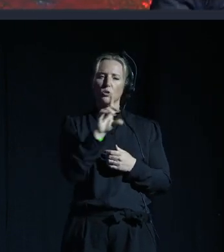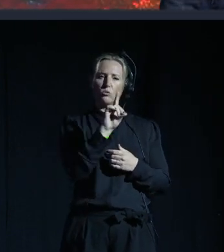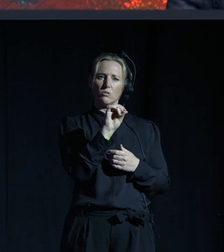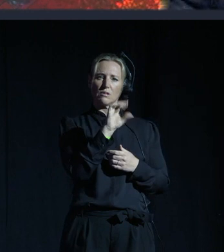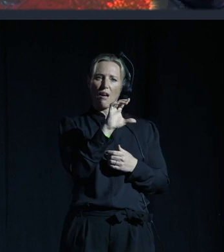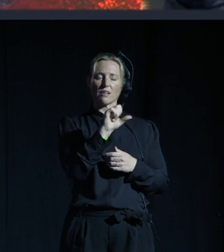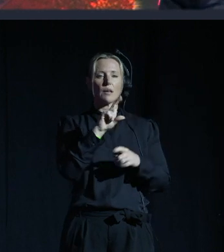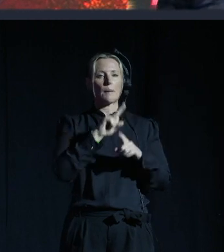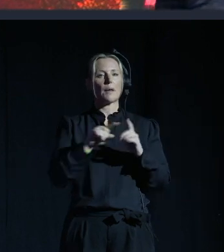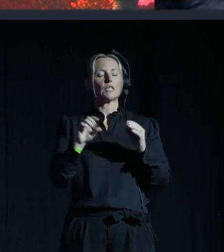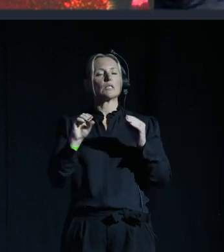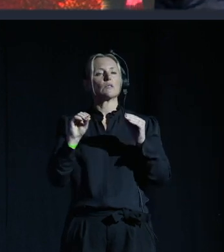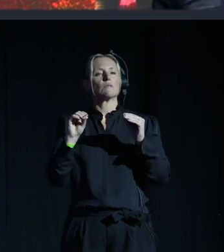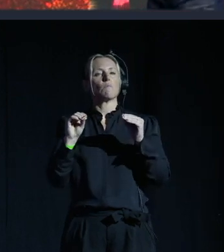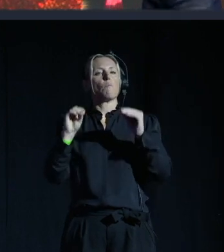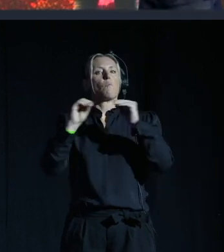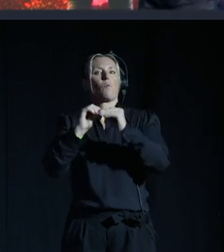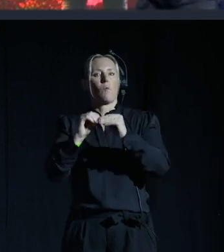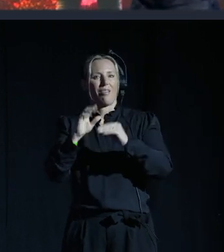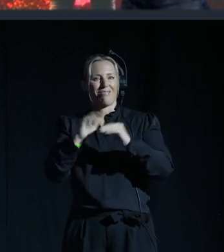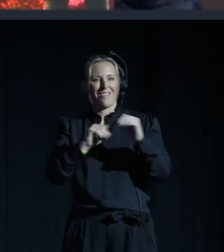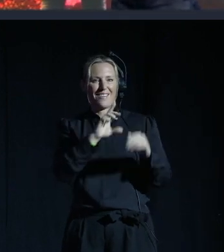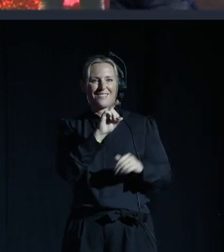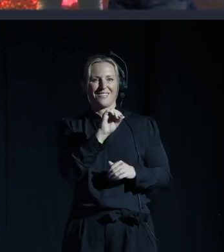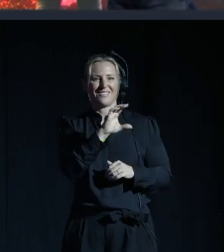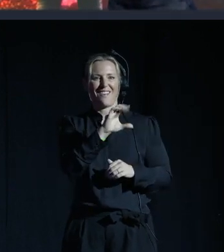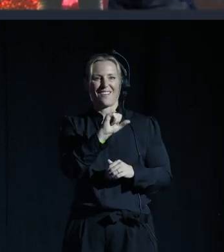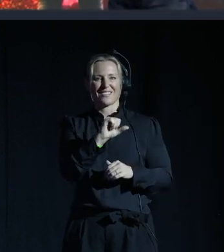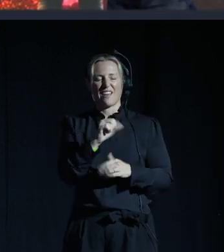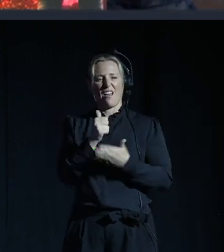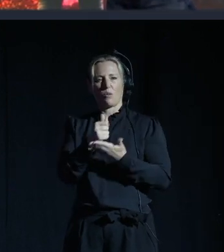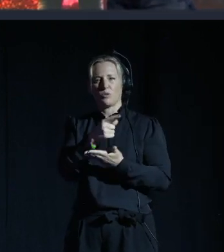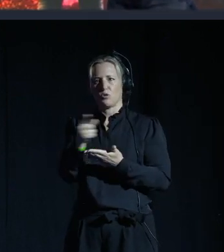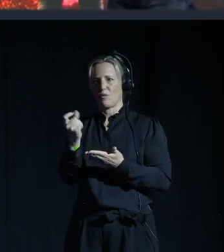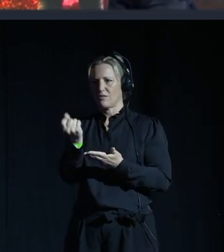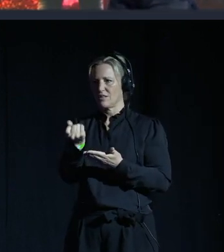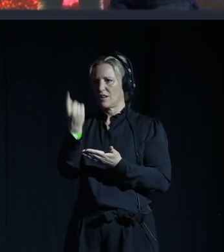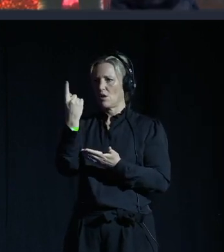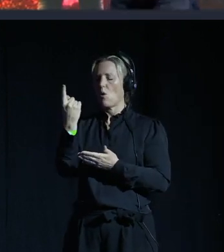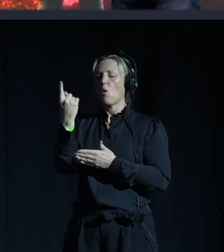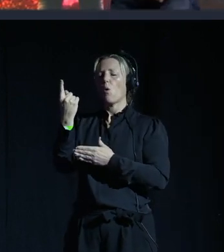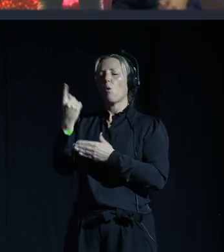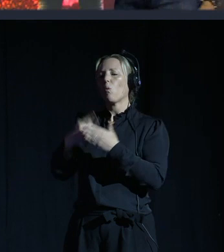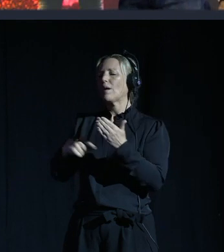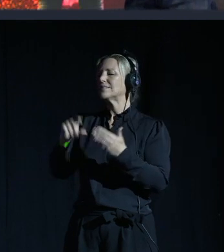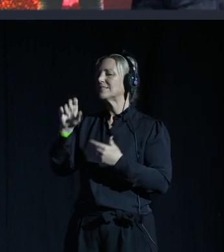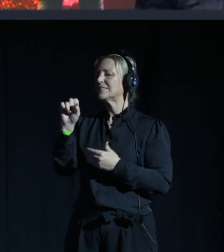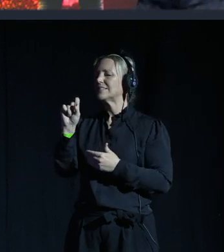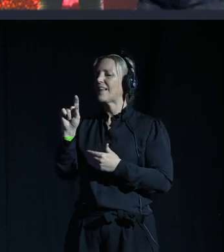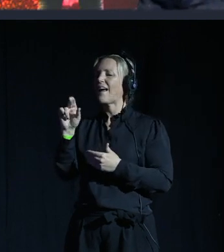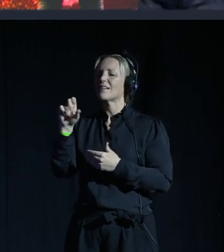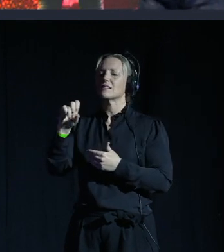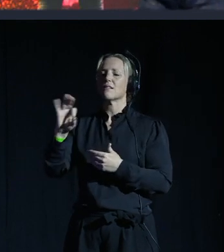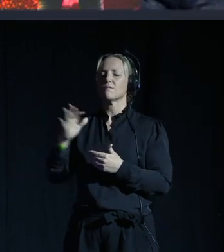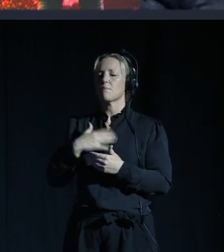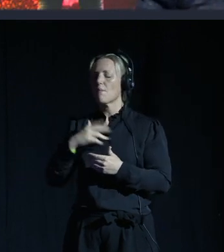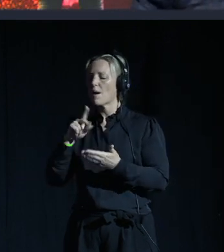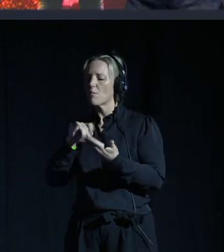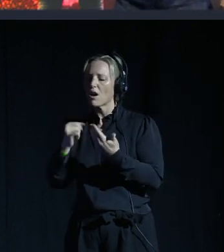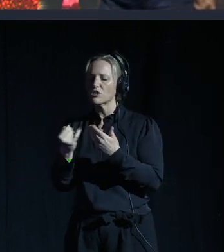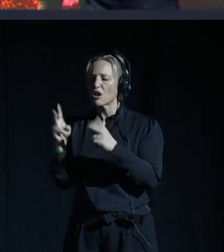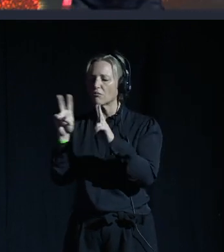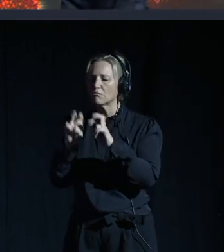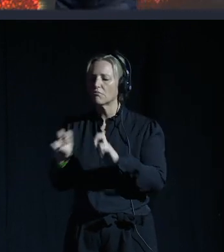even beyond that. It helps you understand what's the status of my whole project and all the information within it. I can understand things